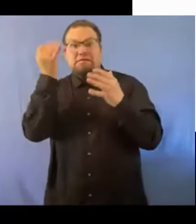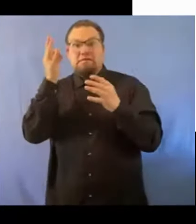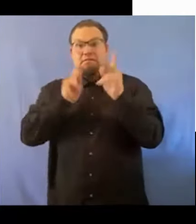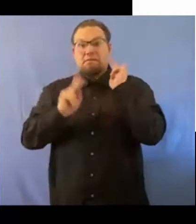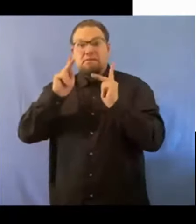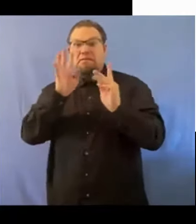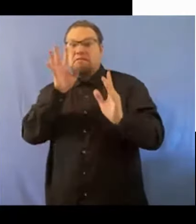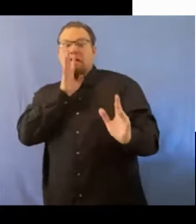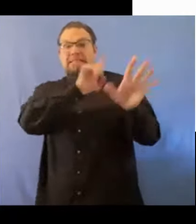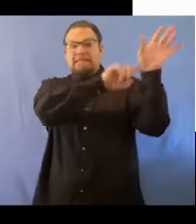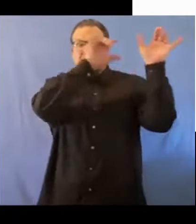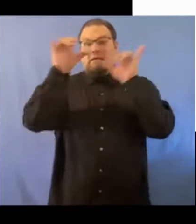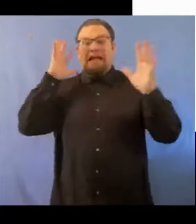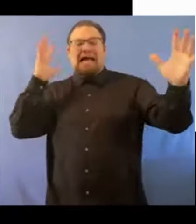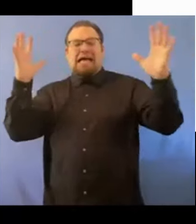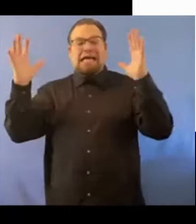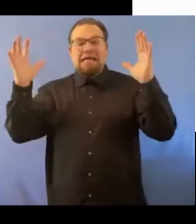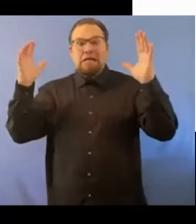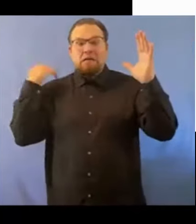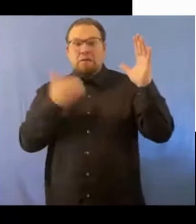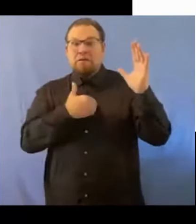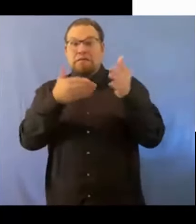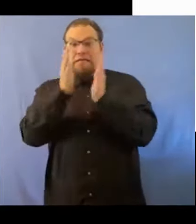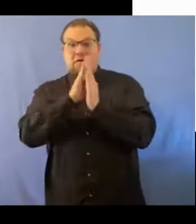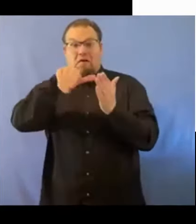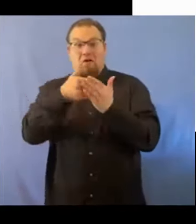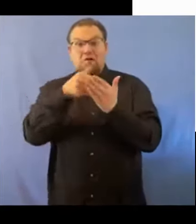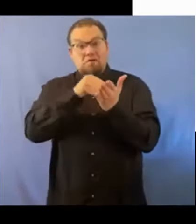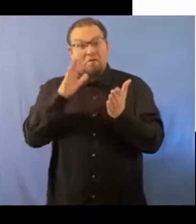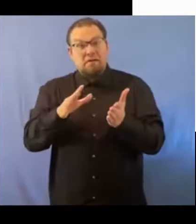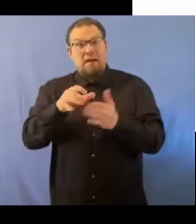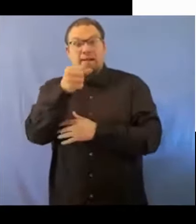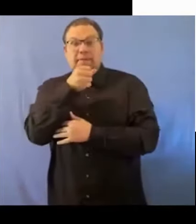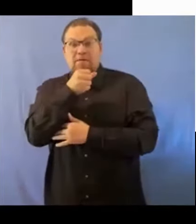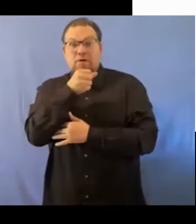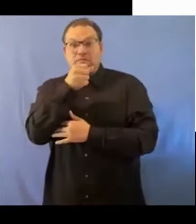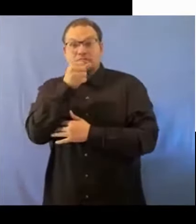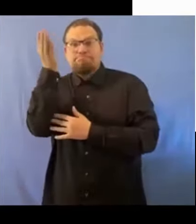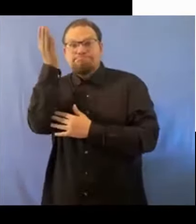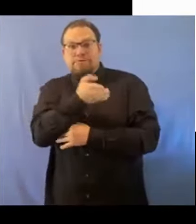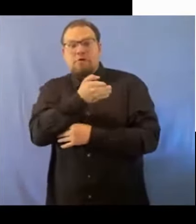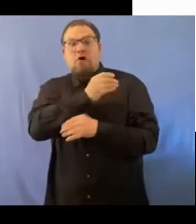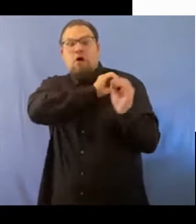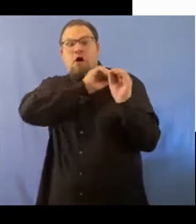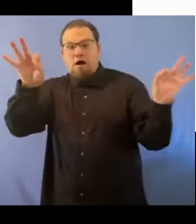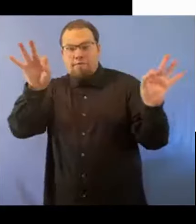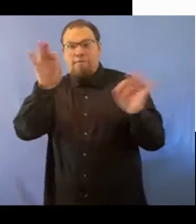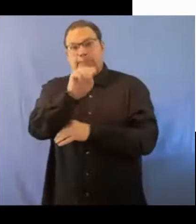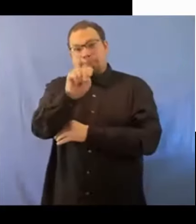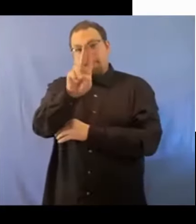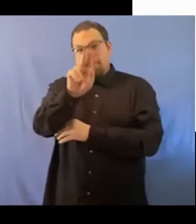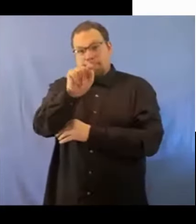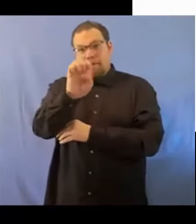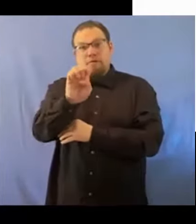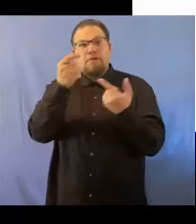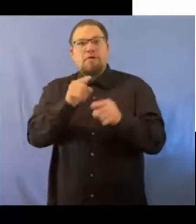at the same time. With this in mind, we are asking that all students have their microphone turned to mute when they are not speaking.